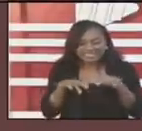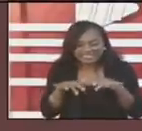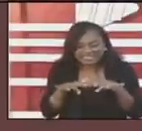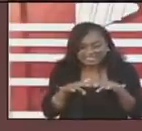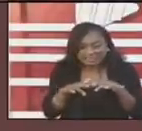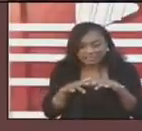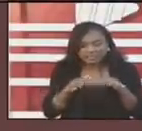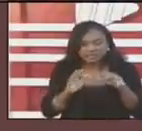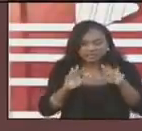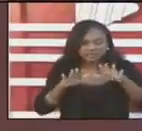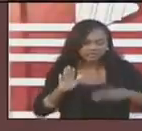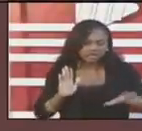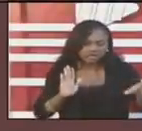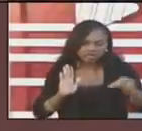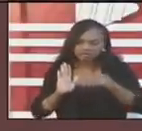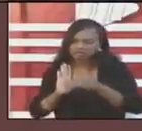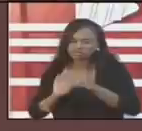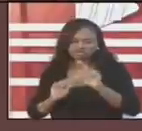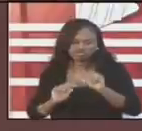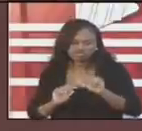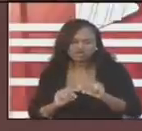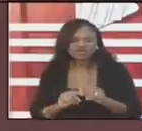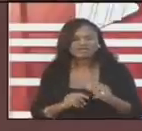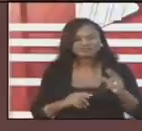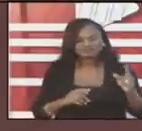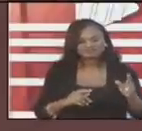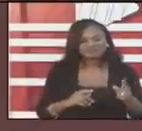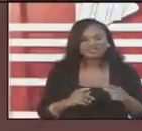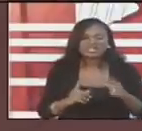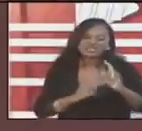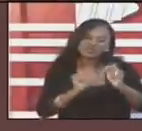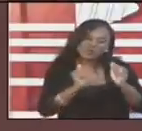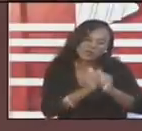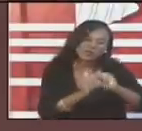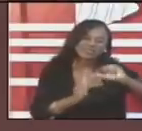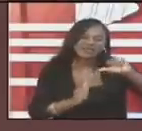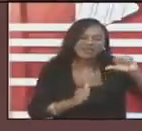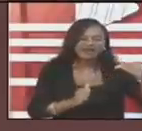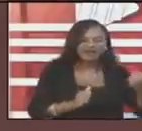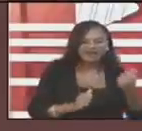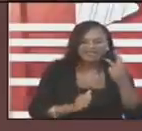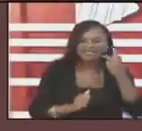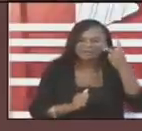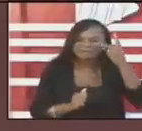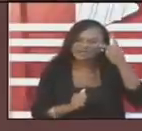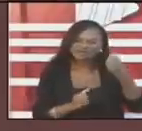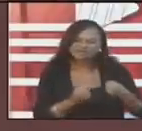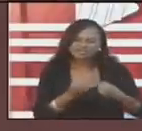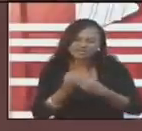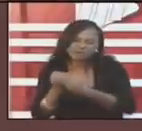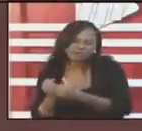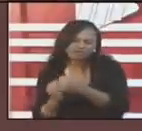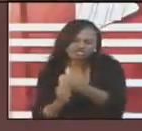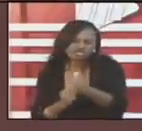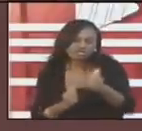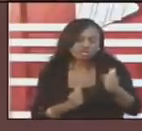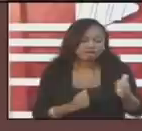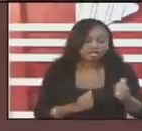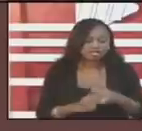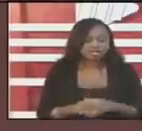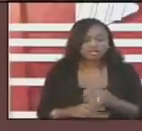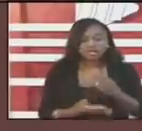child, parents can come together with another parent and provide that type of support during this time. Some people even